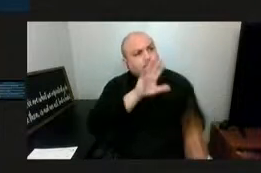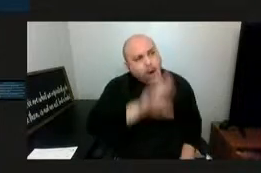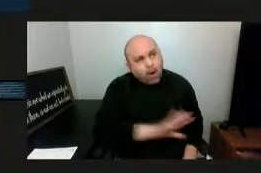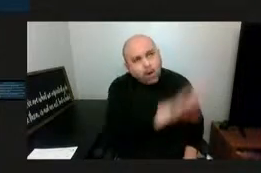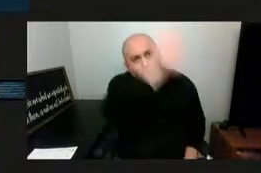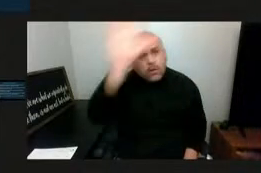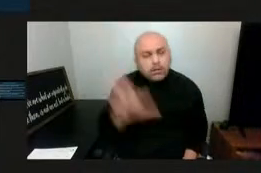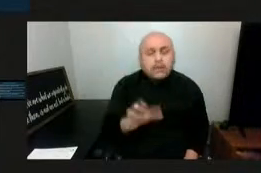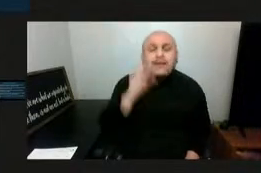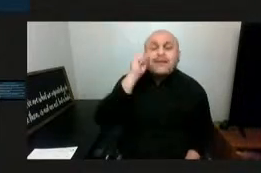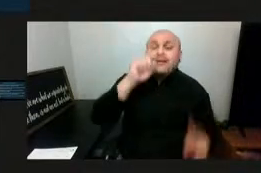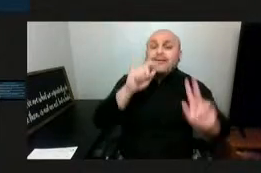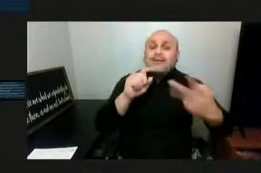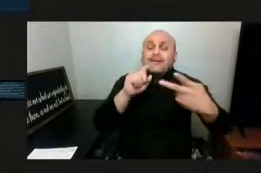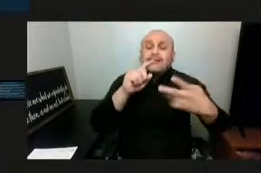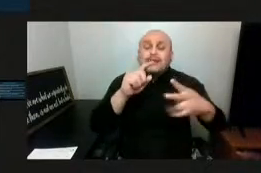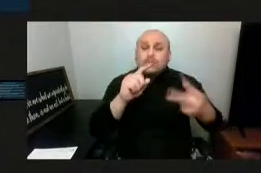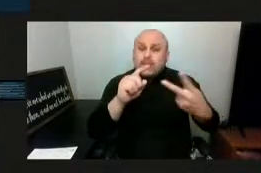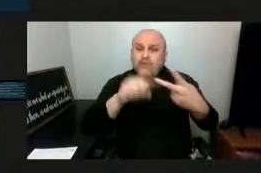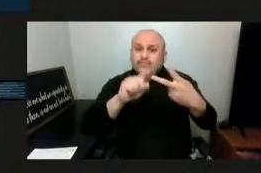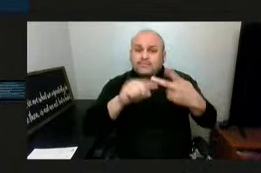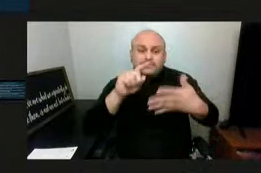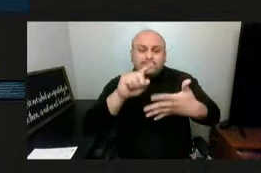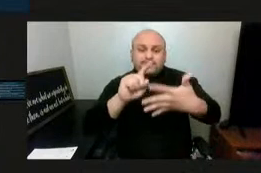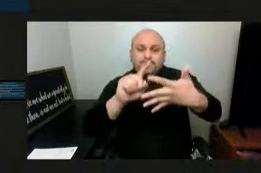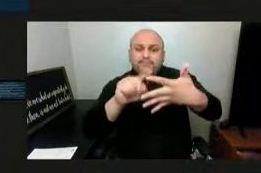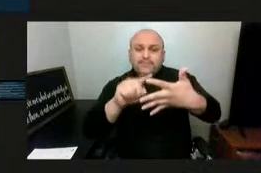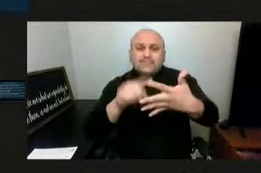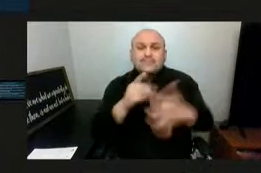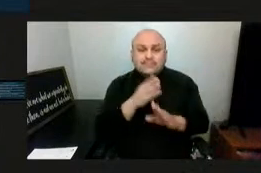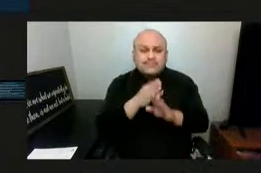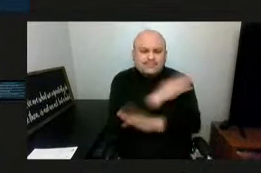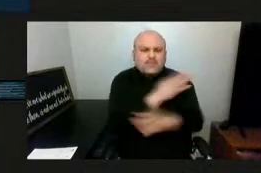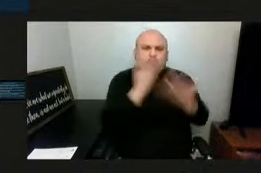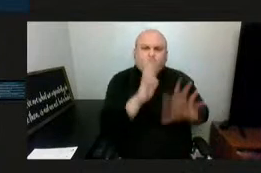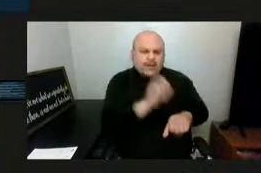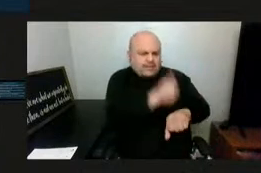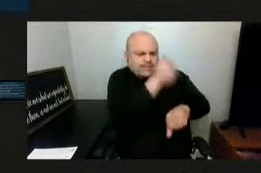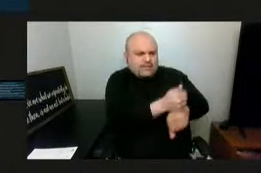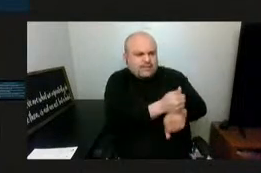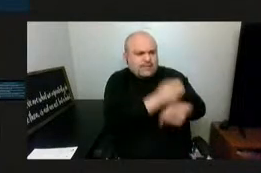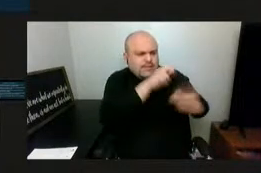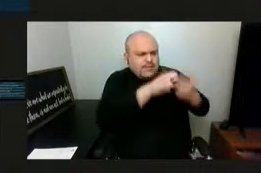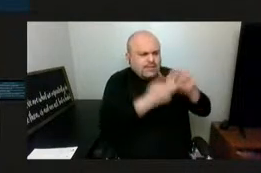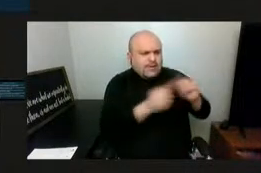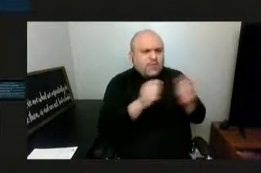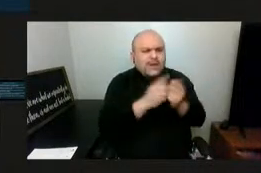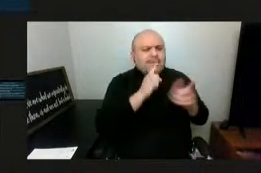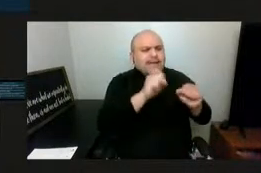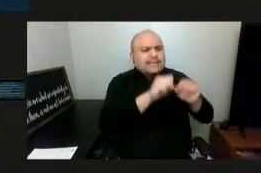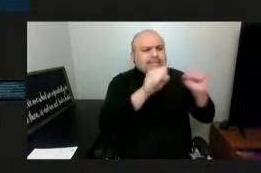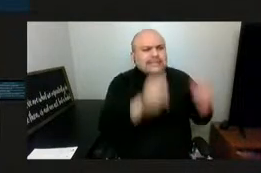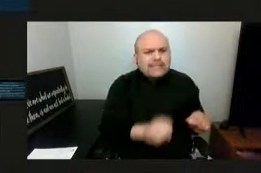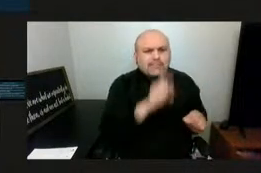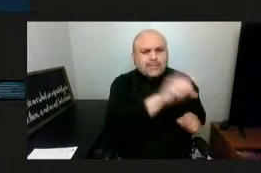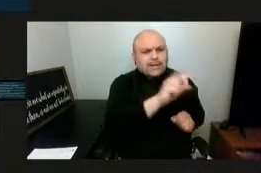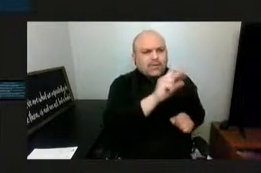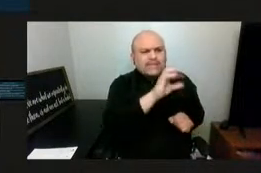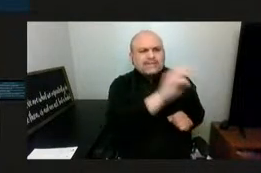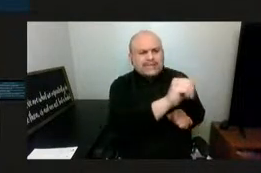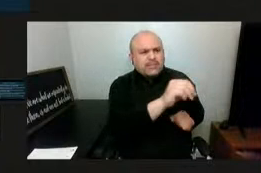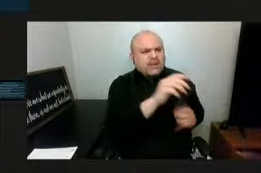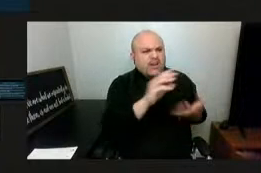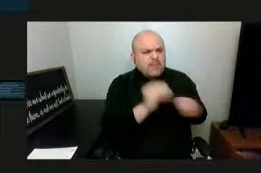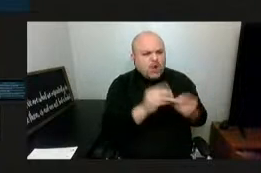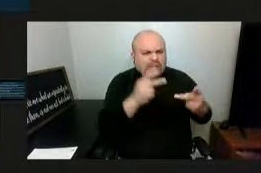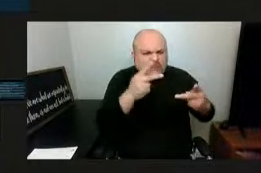is this, that the pre-existing issues around systemic racism have complicated and exacerbated